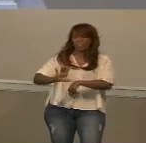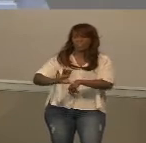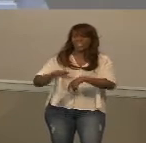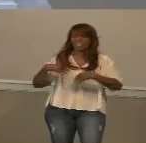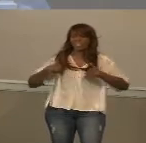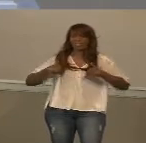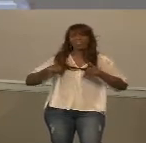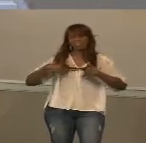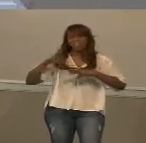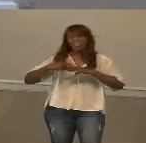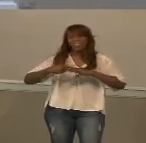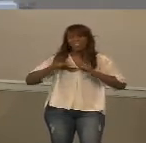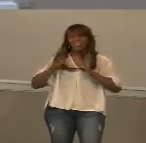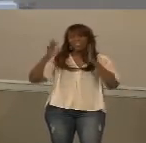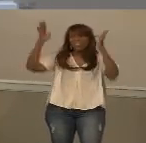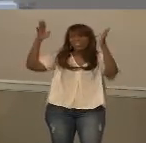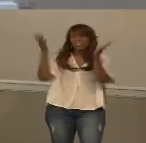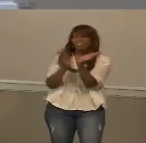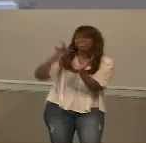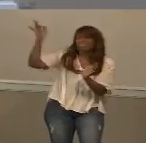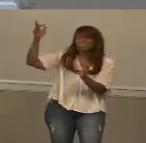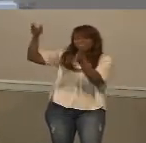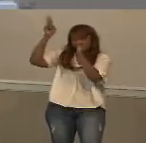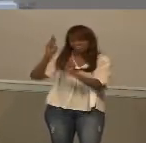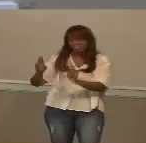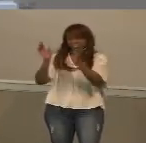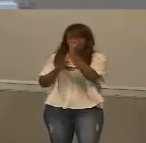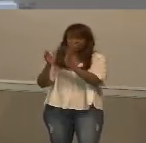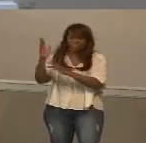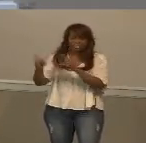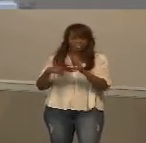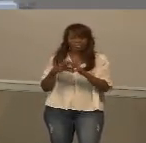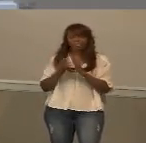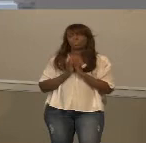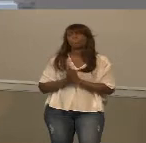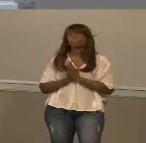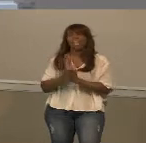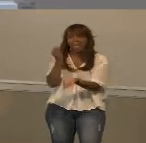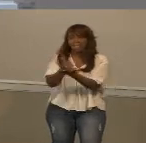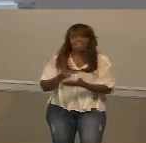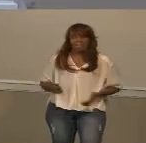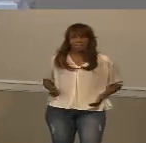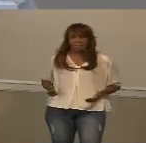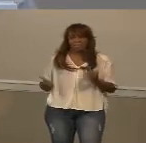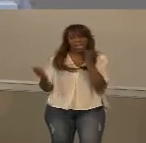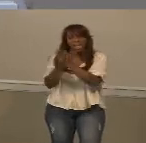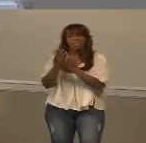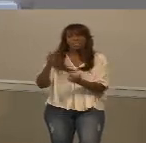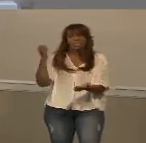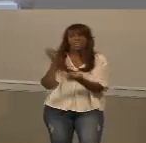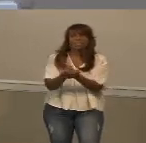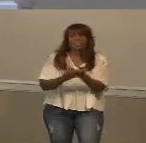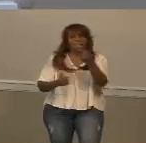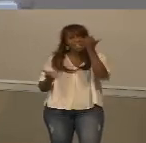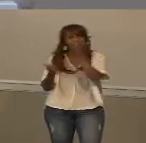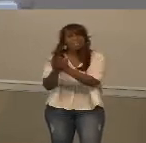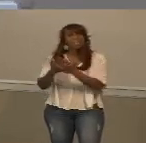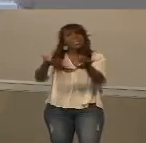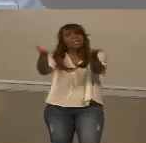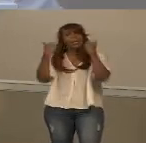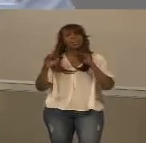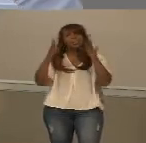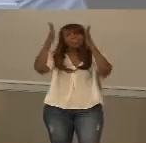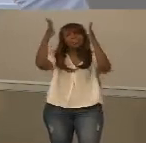the glory, the honor, and the praise. In Jesus' name we pray. Amen. Come on and bless him. Come on and put your